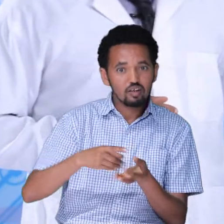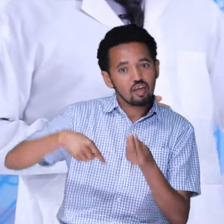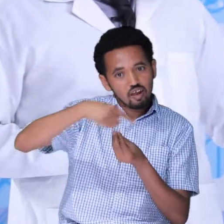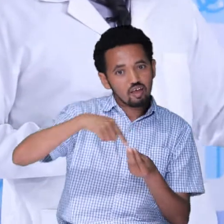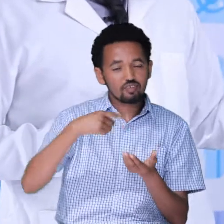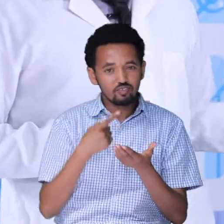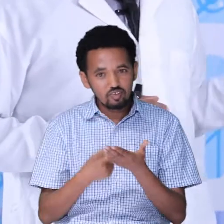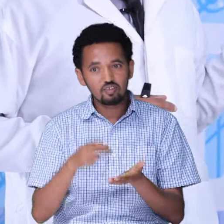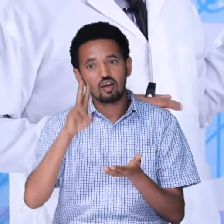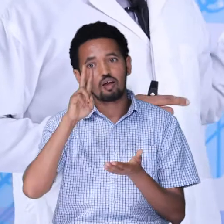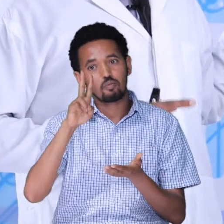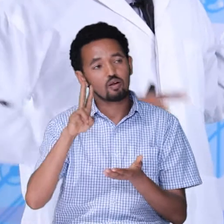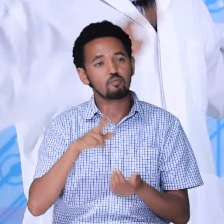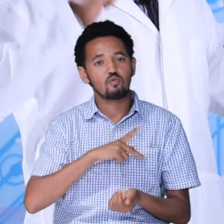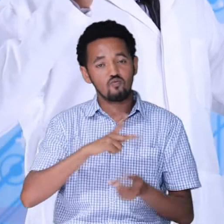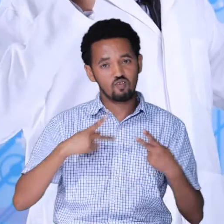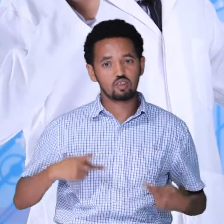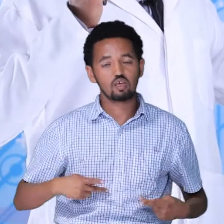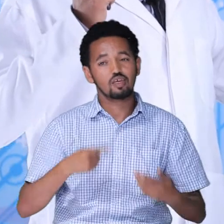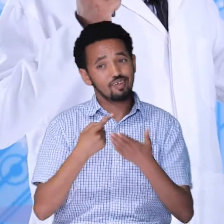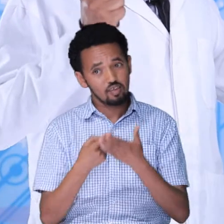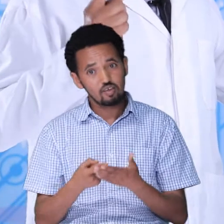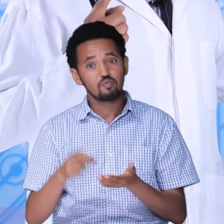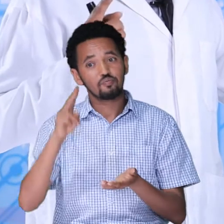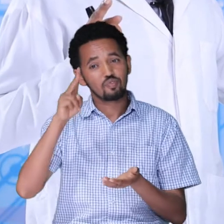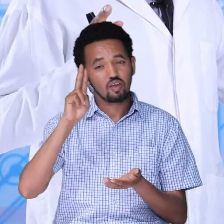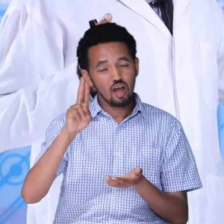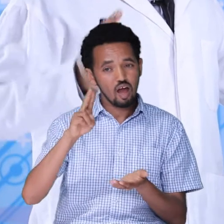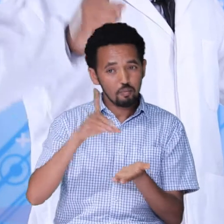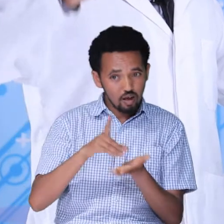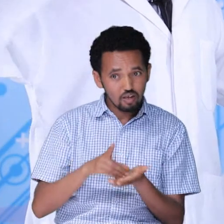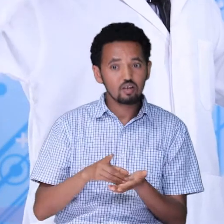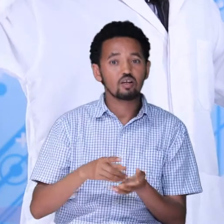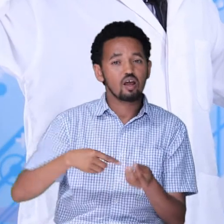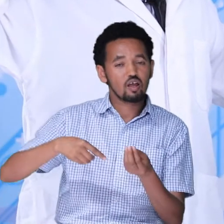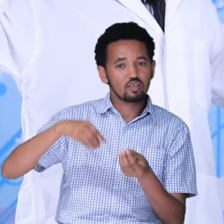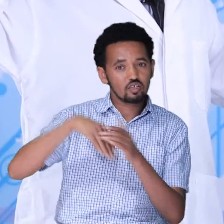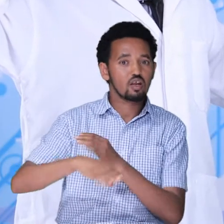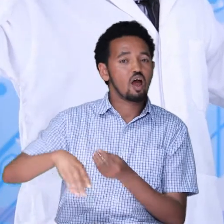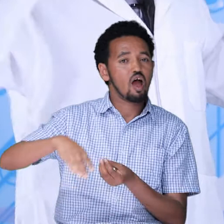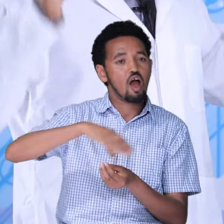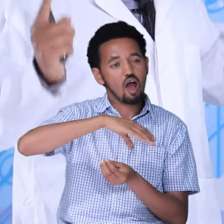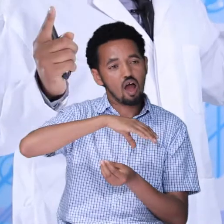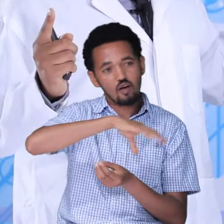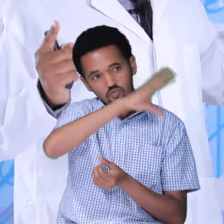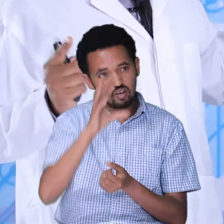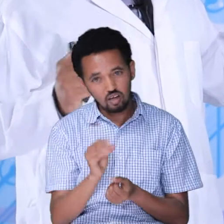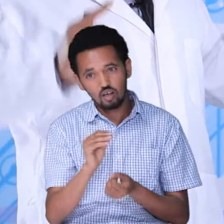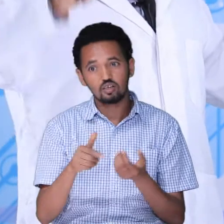of urban poverty. In the urban area of Africa, there was urban